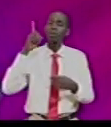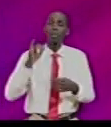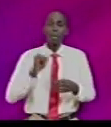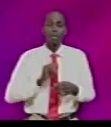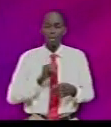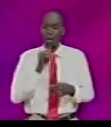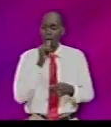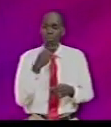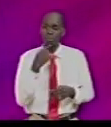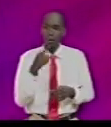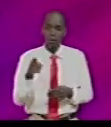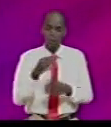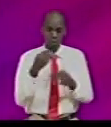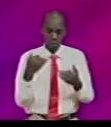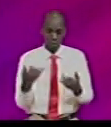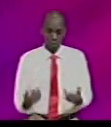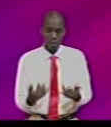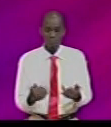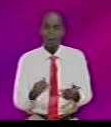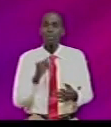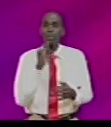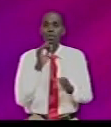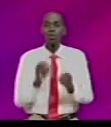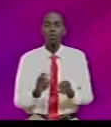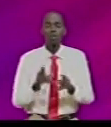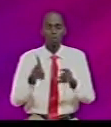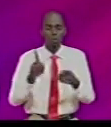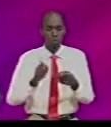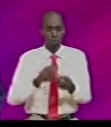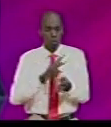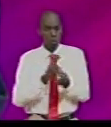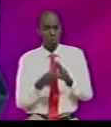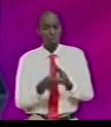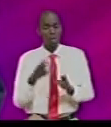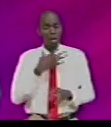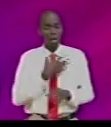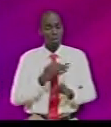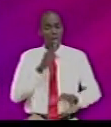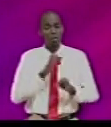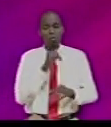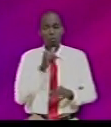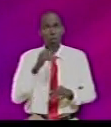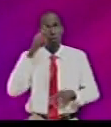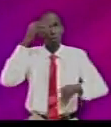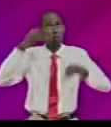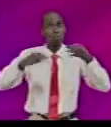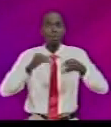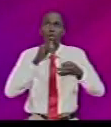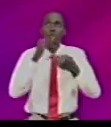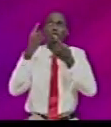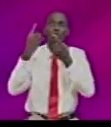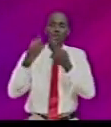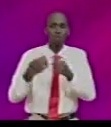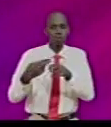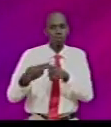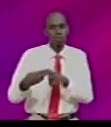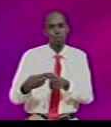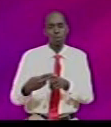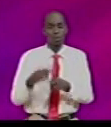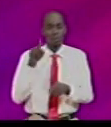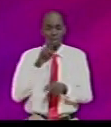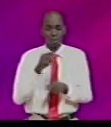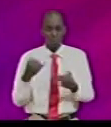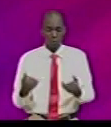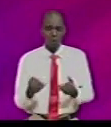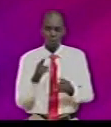inescapable judgment of sinners is coming, and is coming very shortly. Therefore, you can tell the Lord today,